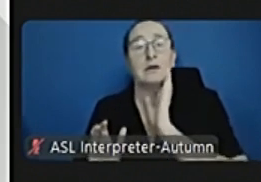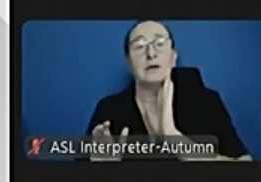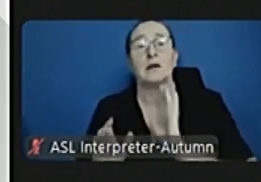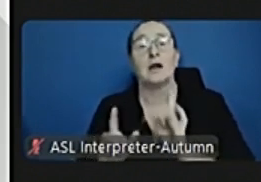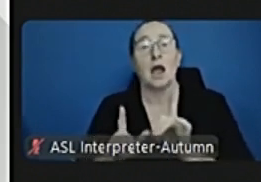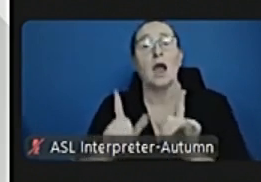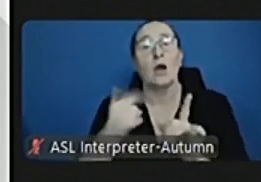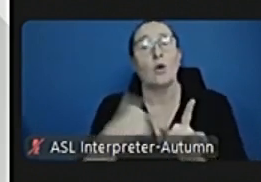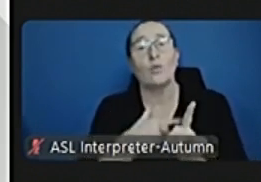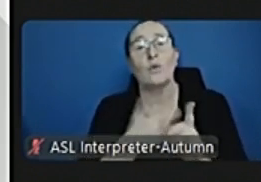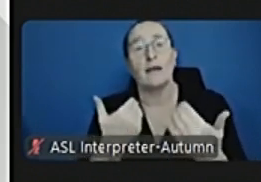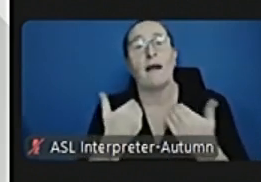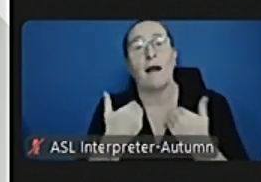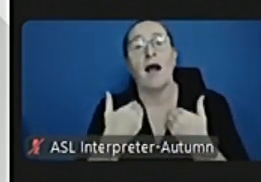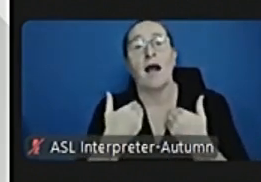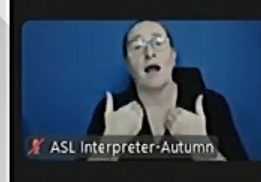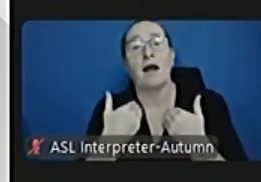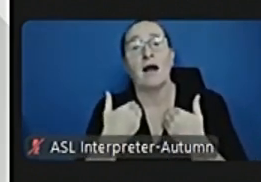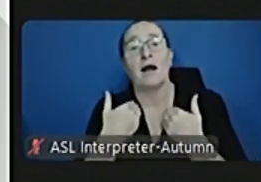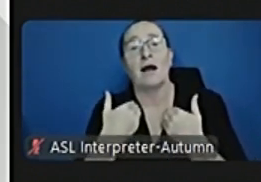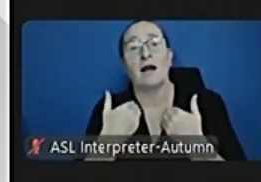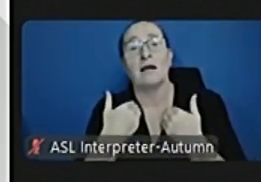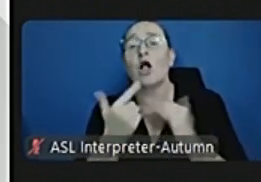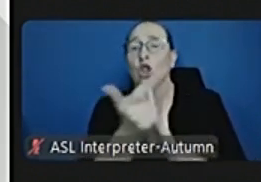have laws to protect that.